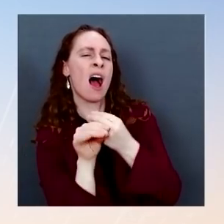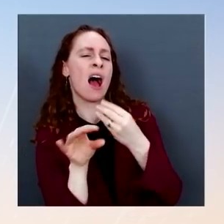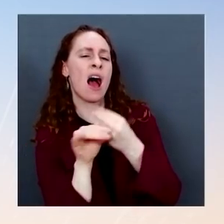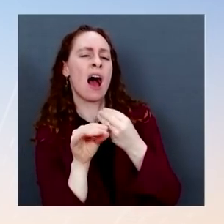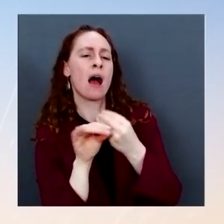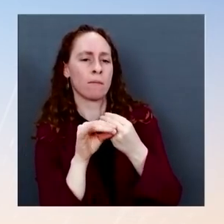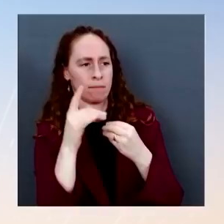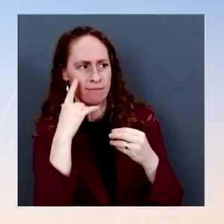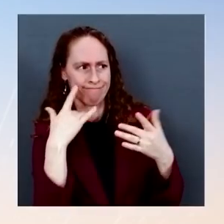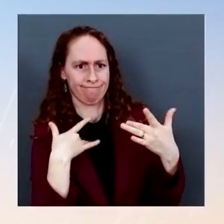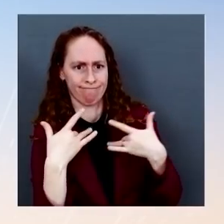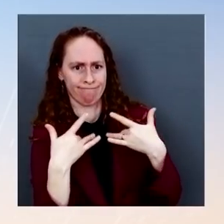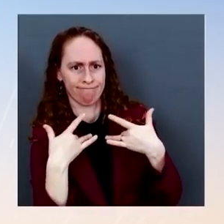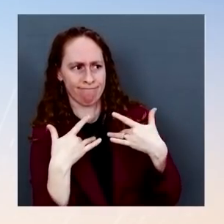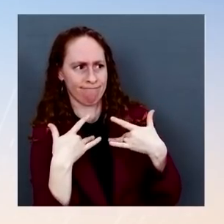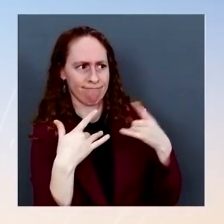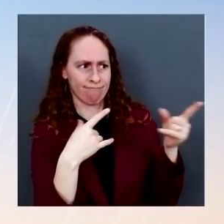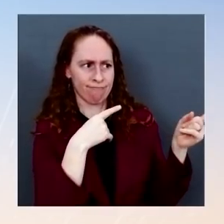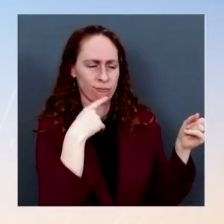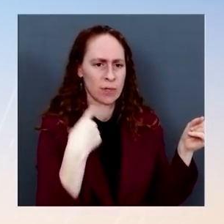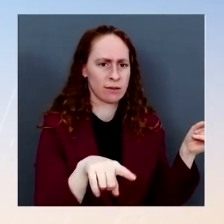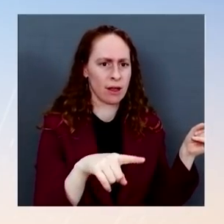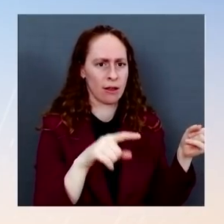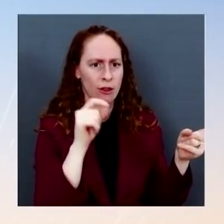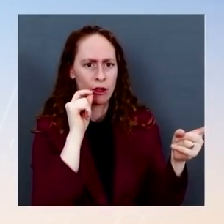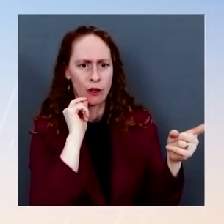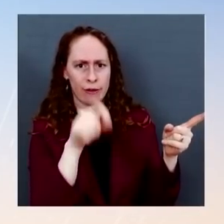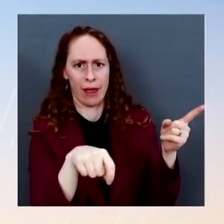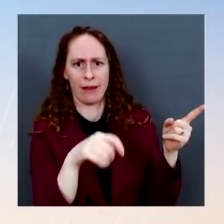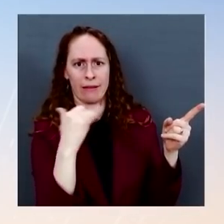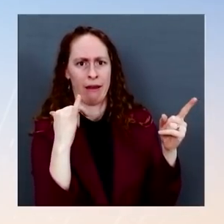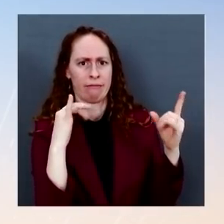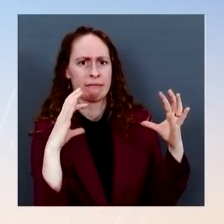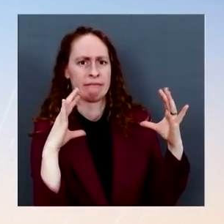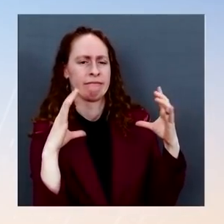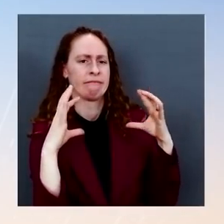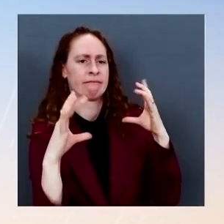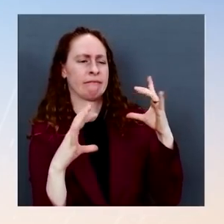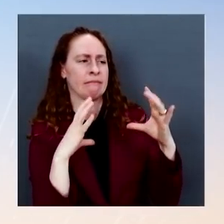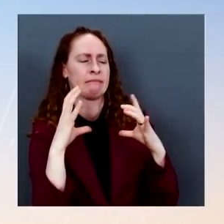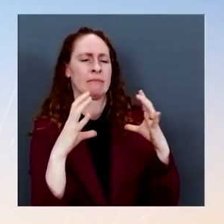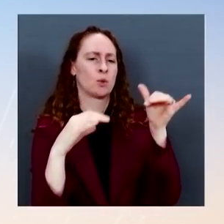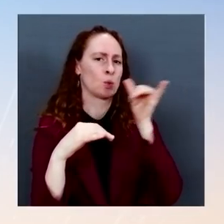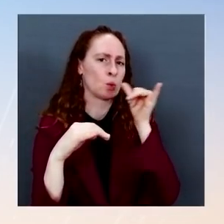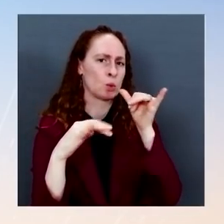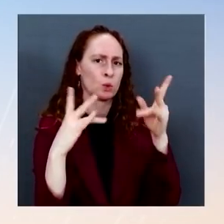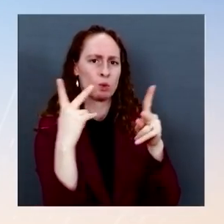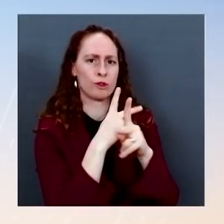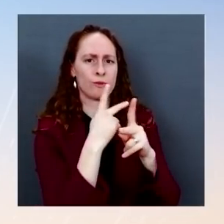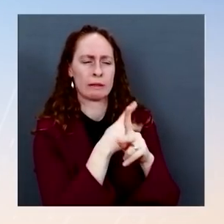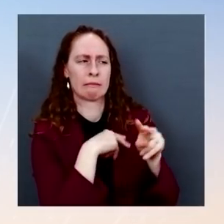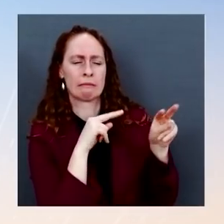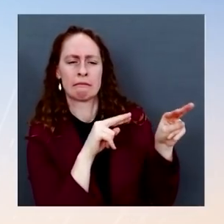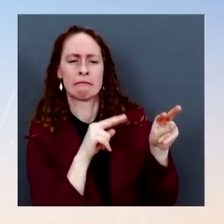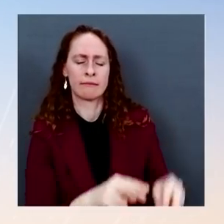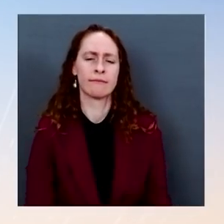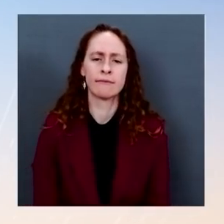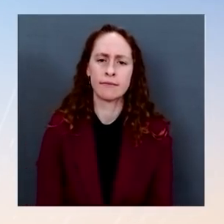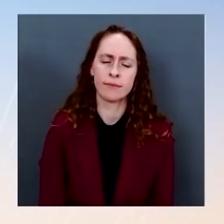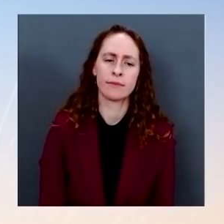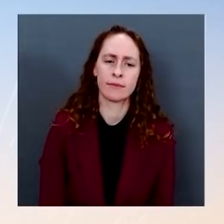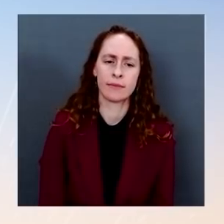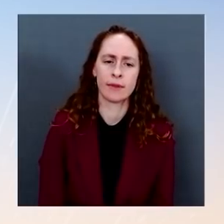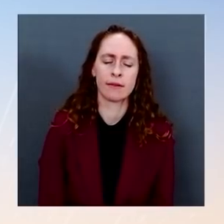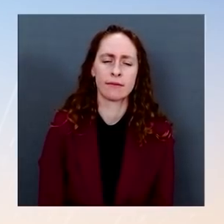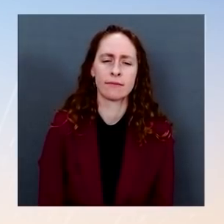again, the State Department provides additional information through travel advisories to make sure they are being transparent with American citizens who are in